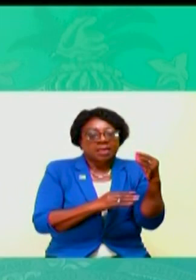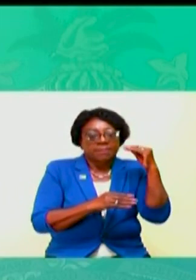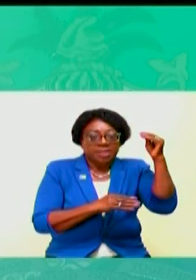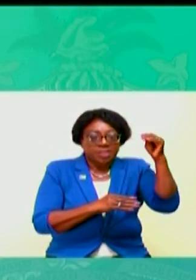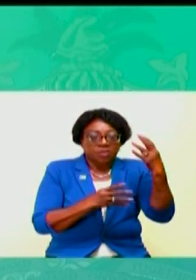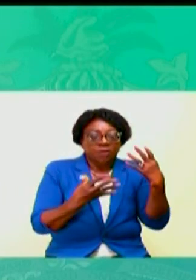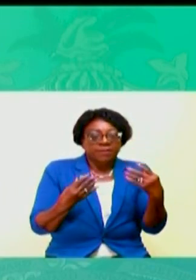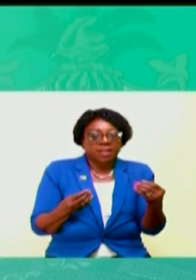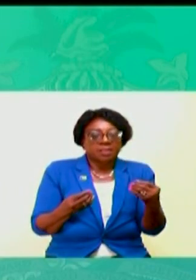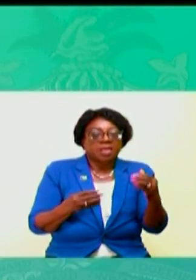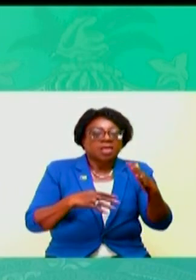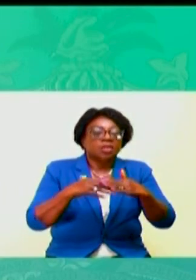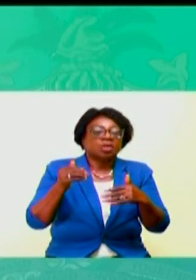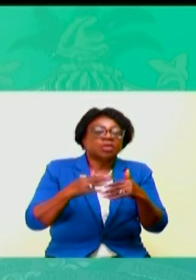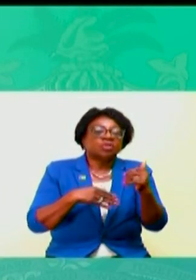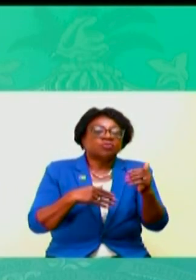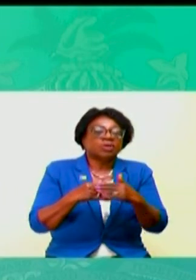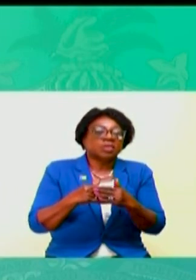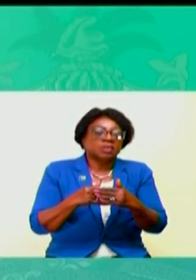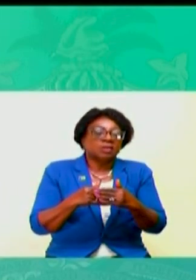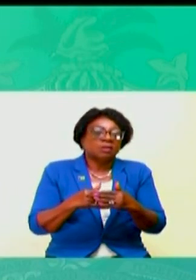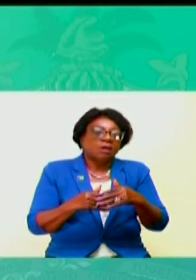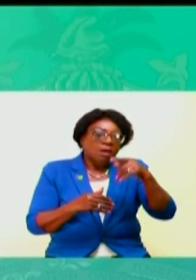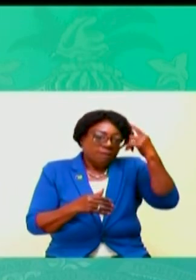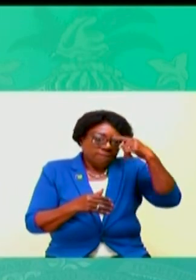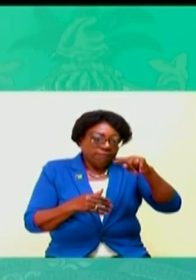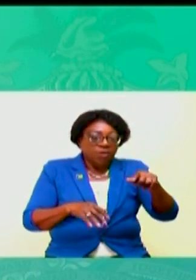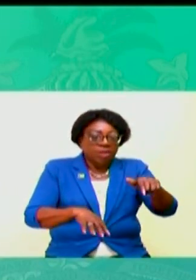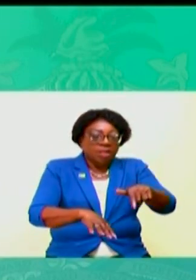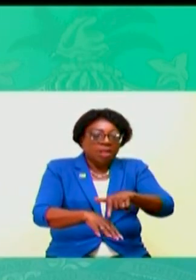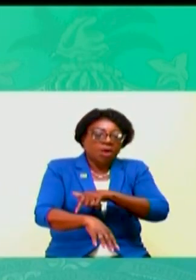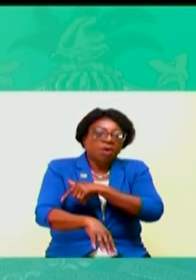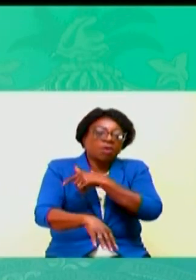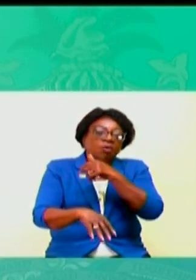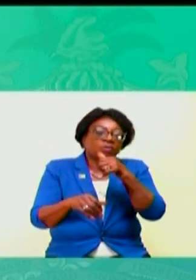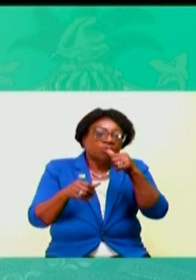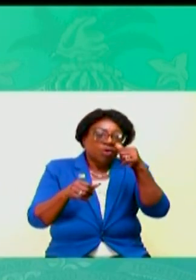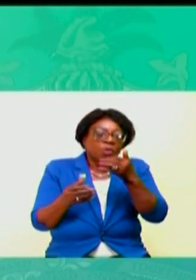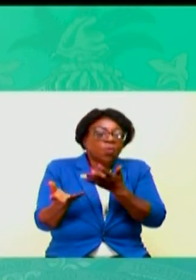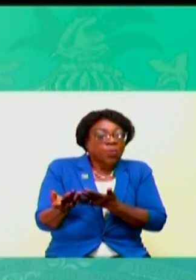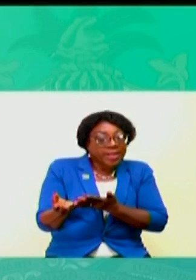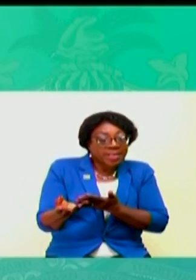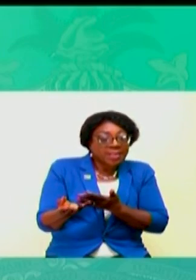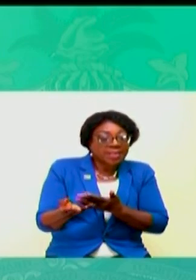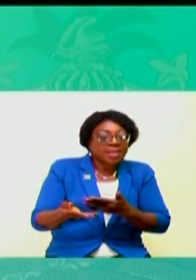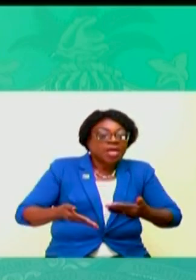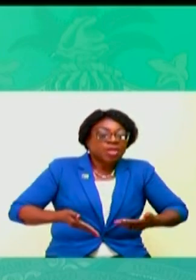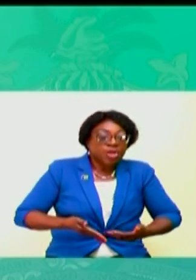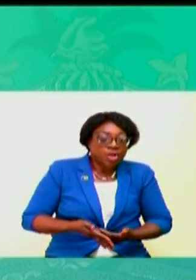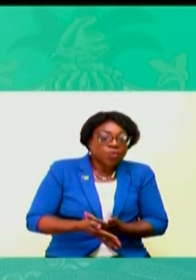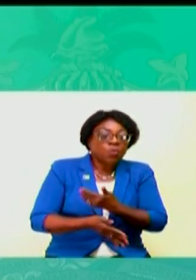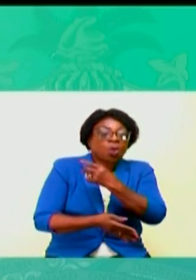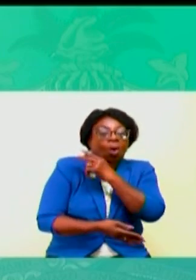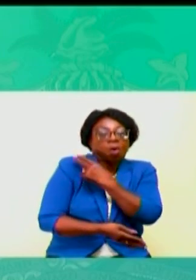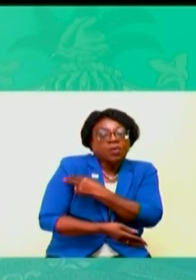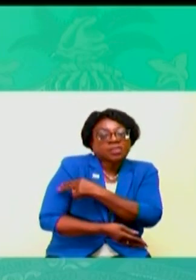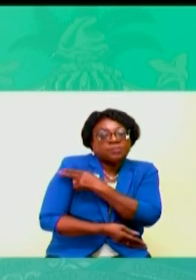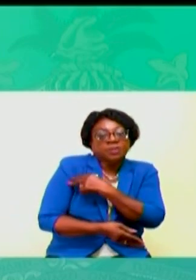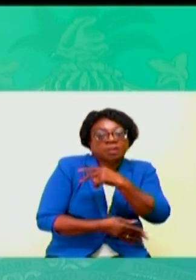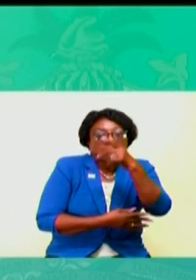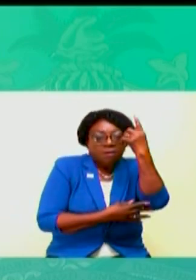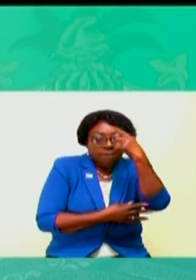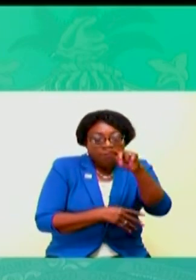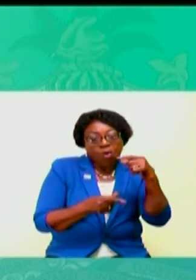long overdue, brand new, state-of-the-art hospital in and for Grand Bahama